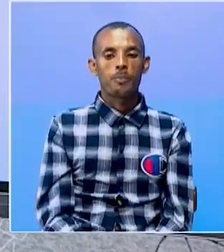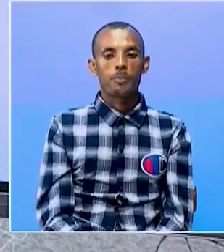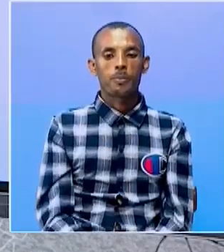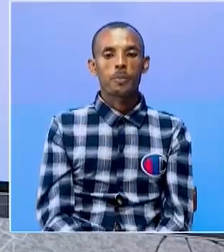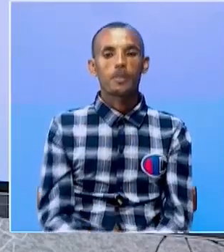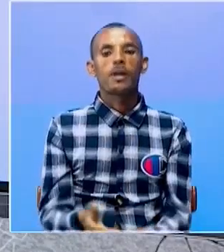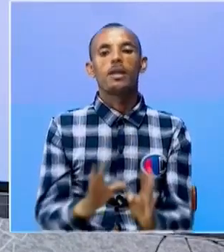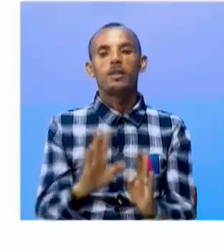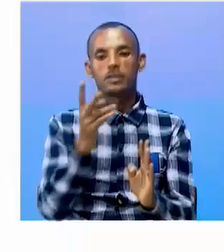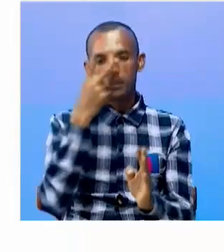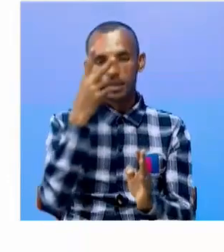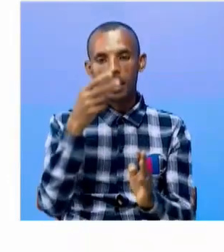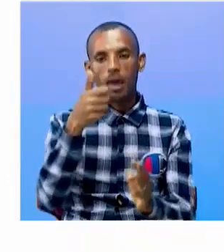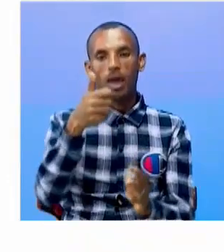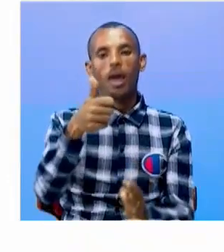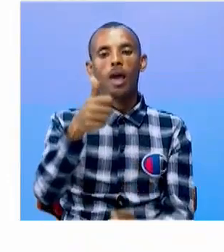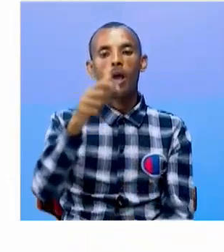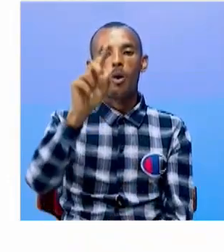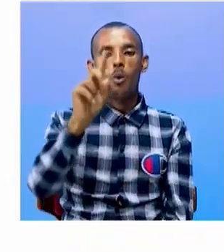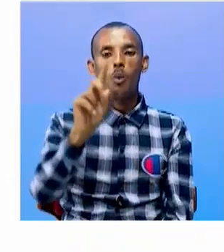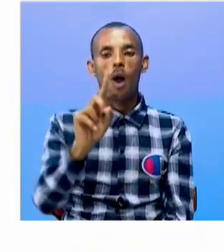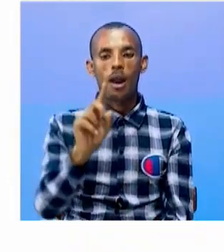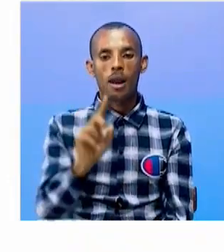let's take this one,